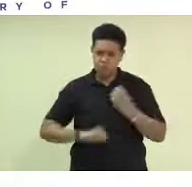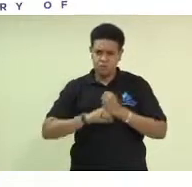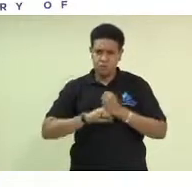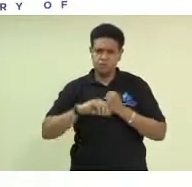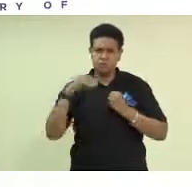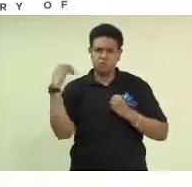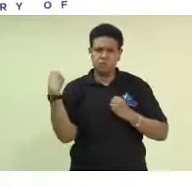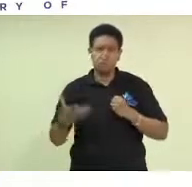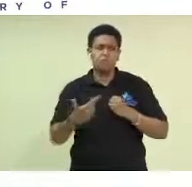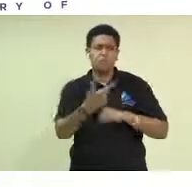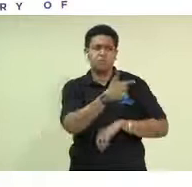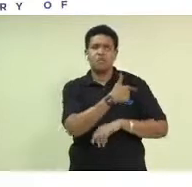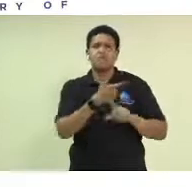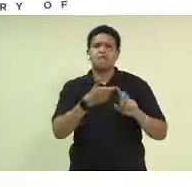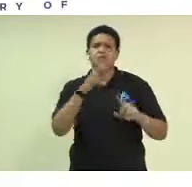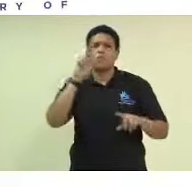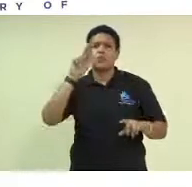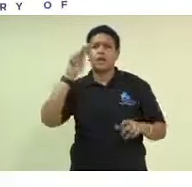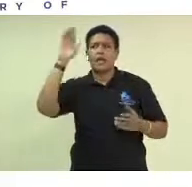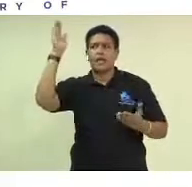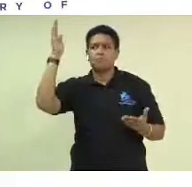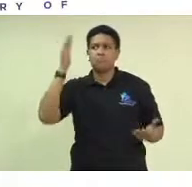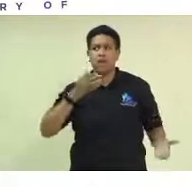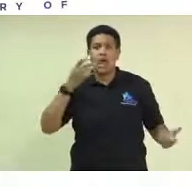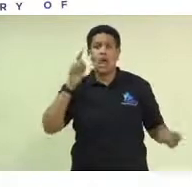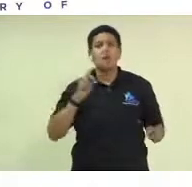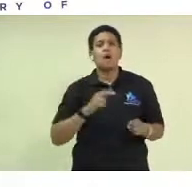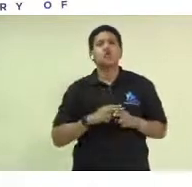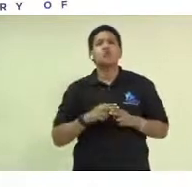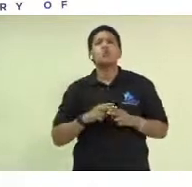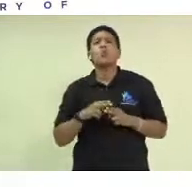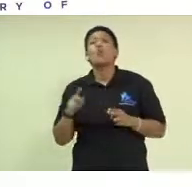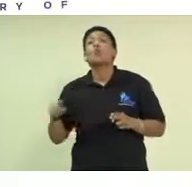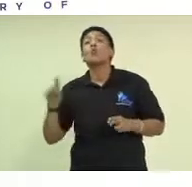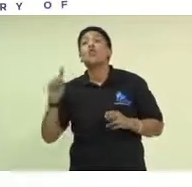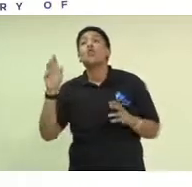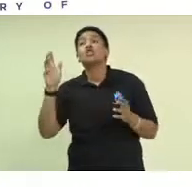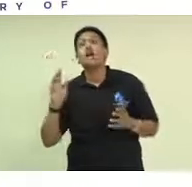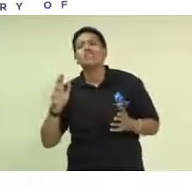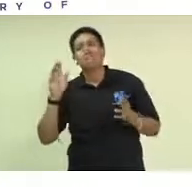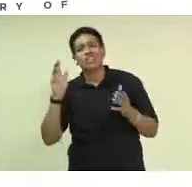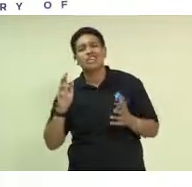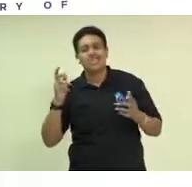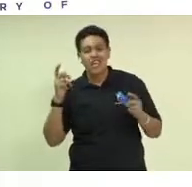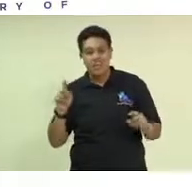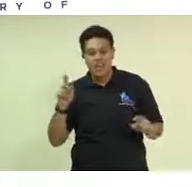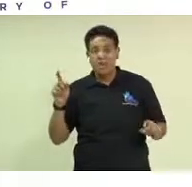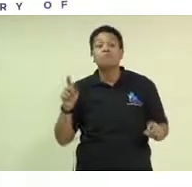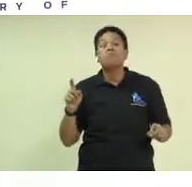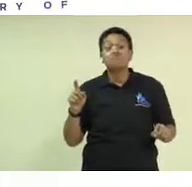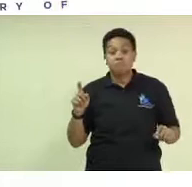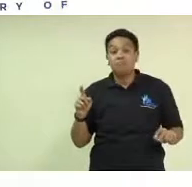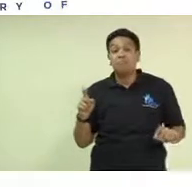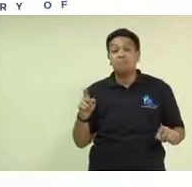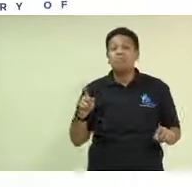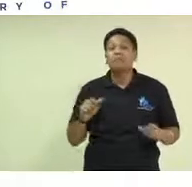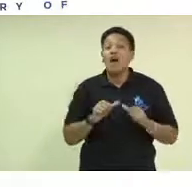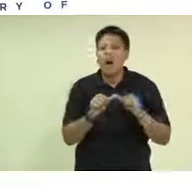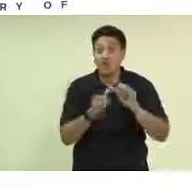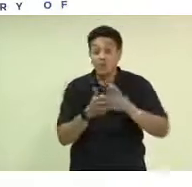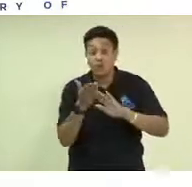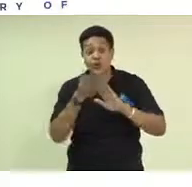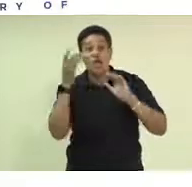about vaccines coming from the UK. And soon, those conversations are